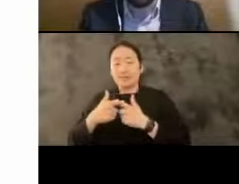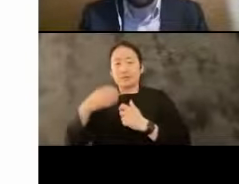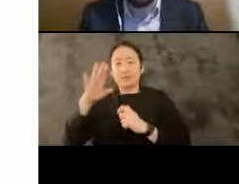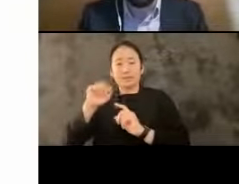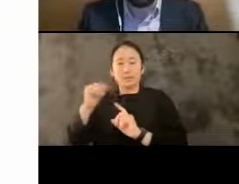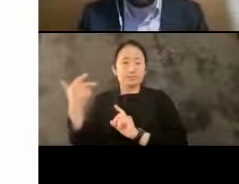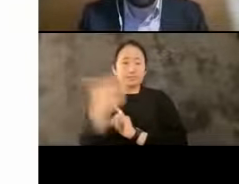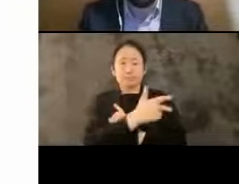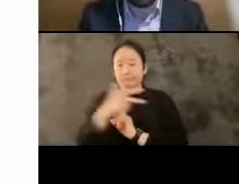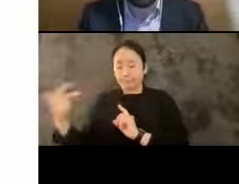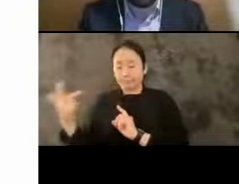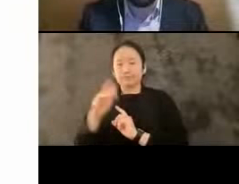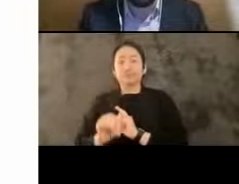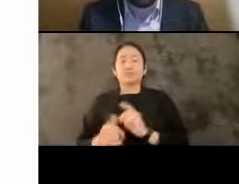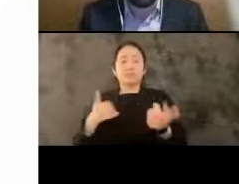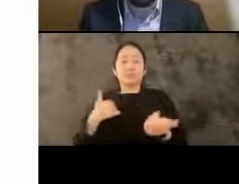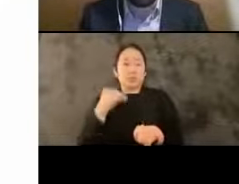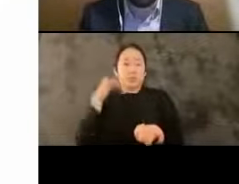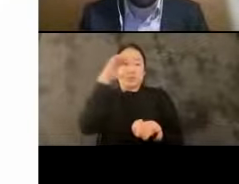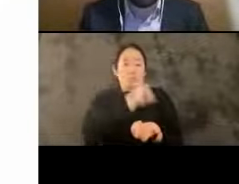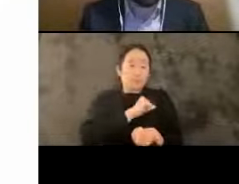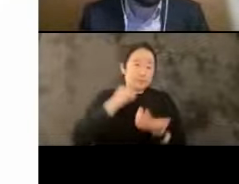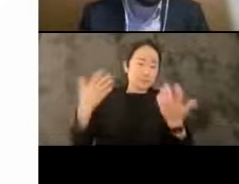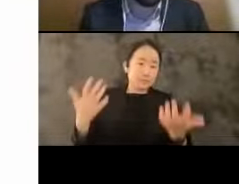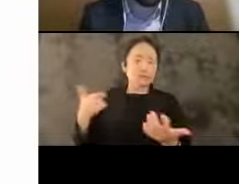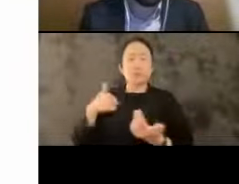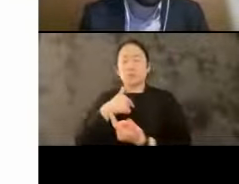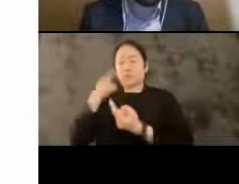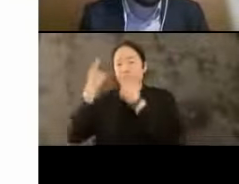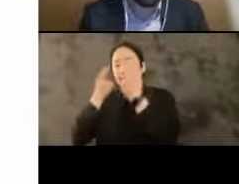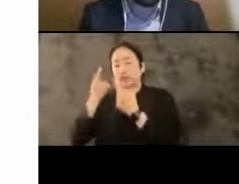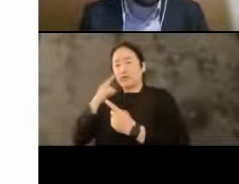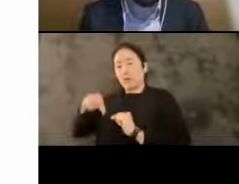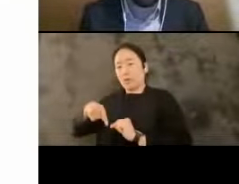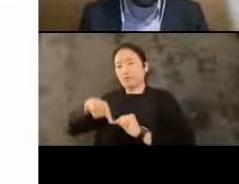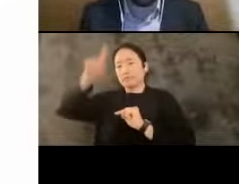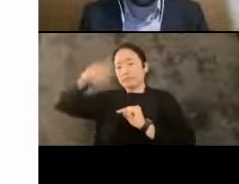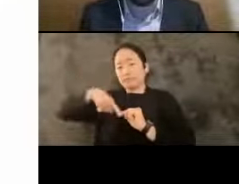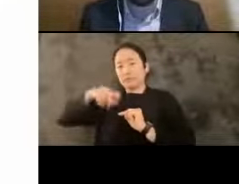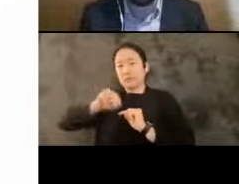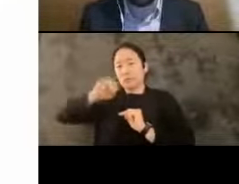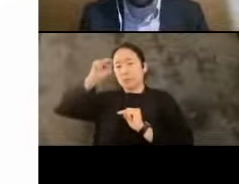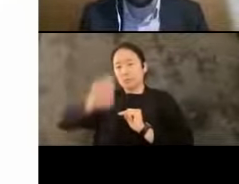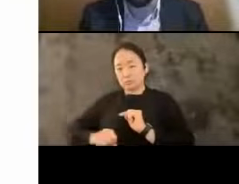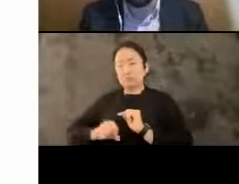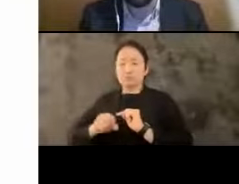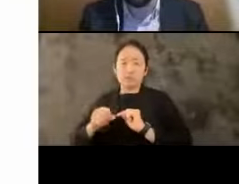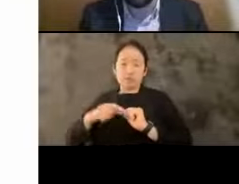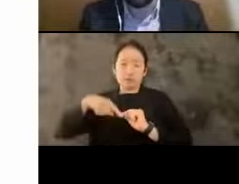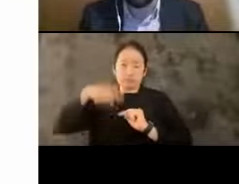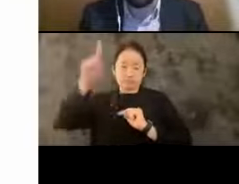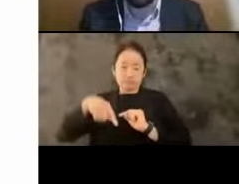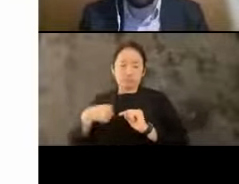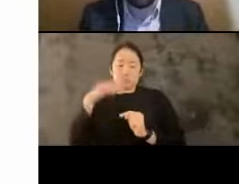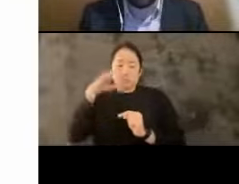And so, you know, we'd expect that would at least be a consideration going forward as part of this project too. A similar type of